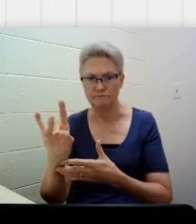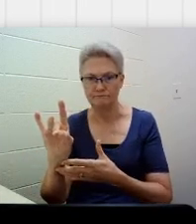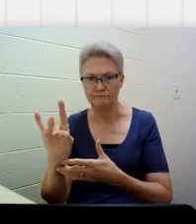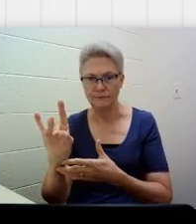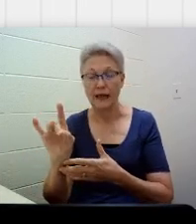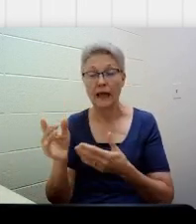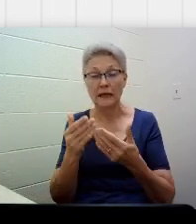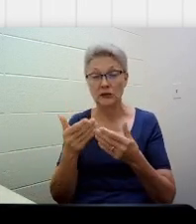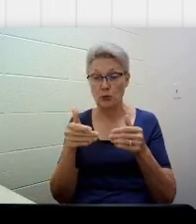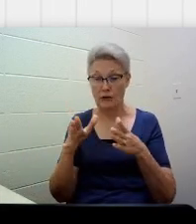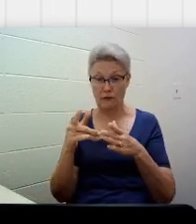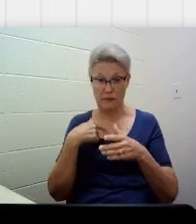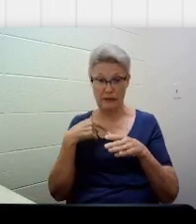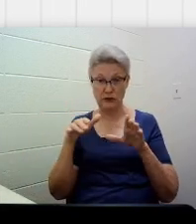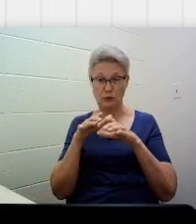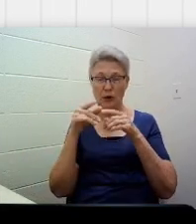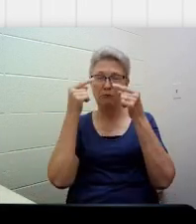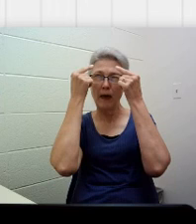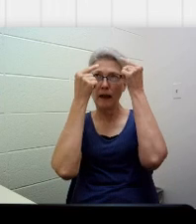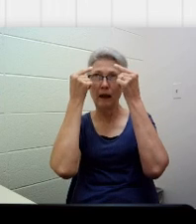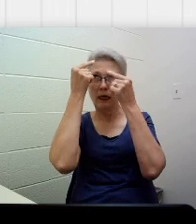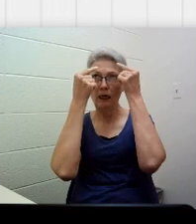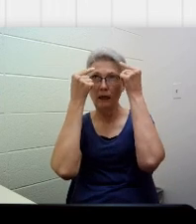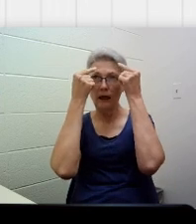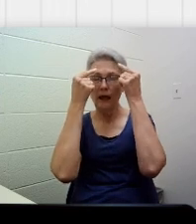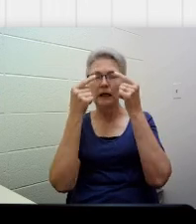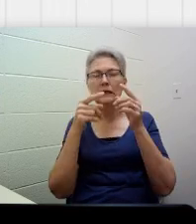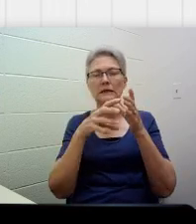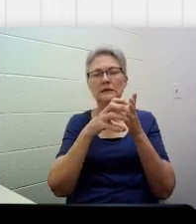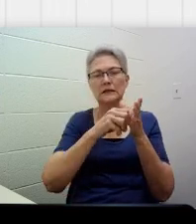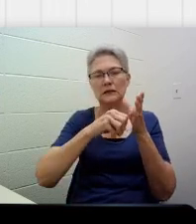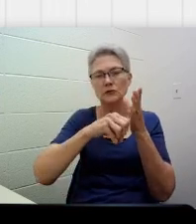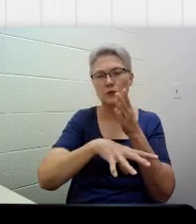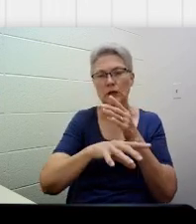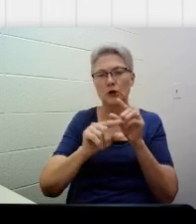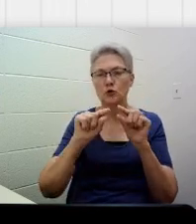An easy way for me to do this mentally is to take away groups of 10.